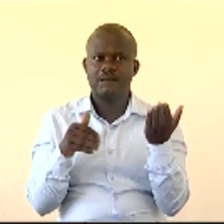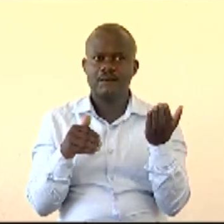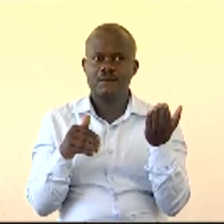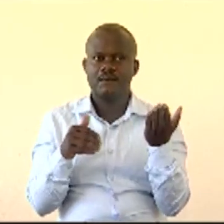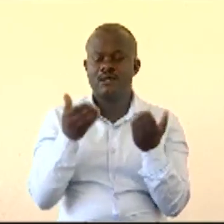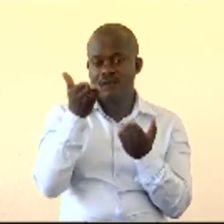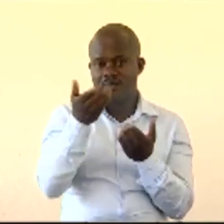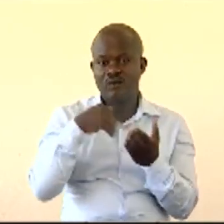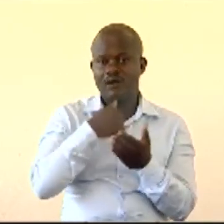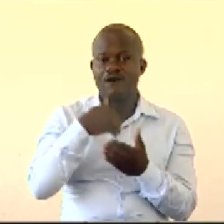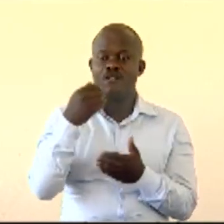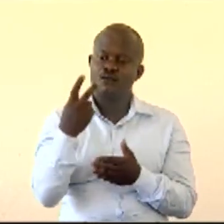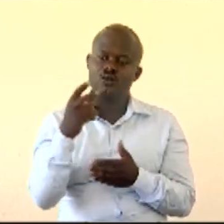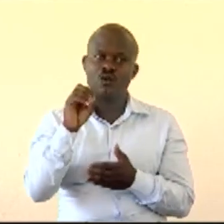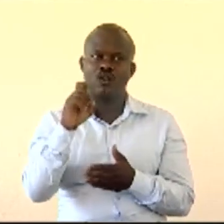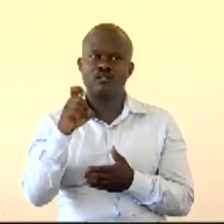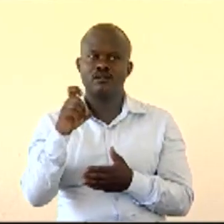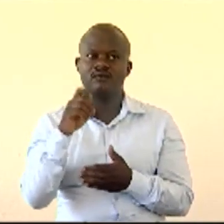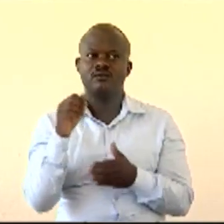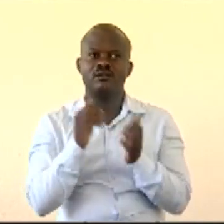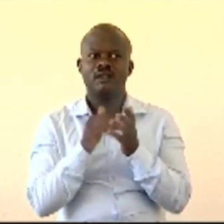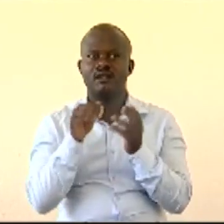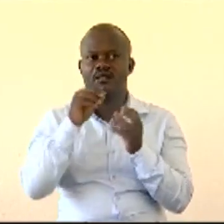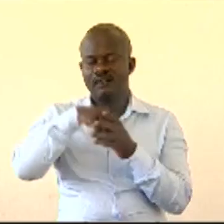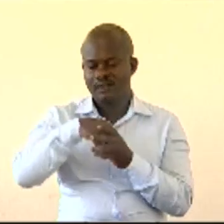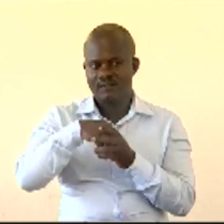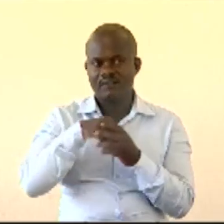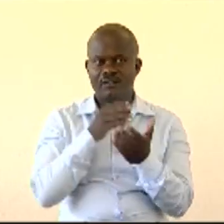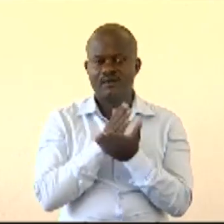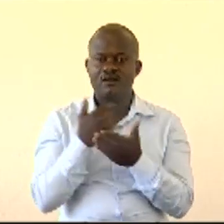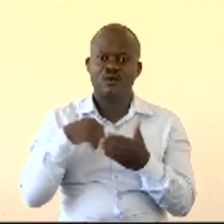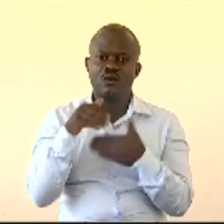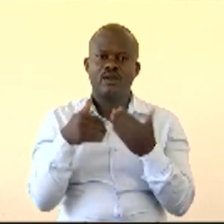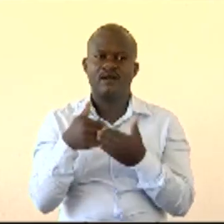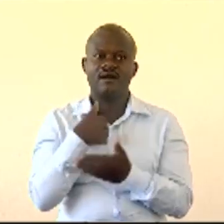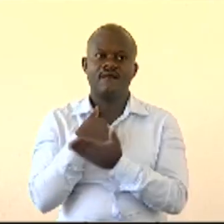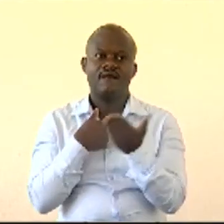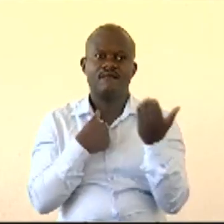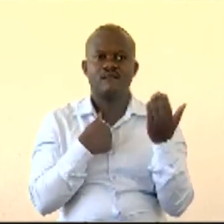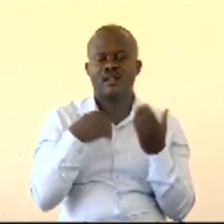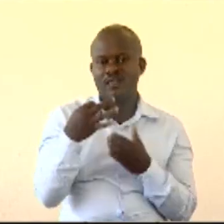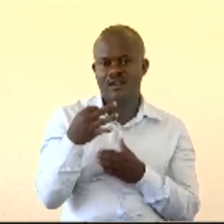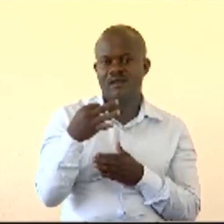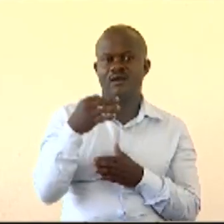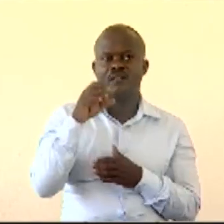here we have 2 oxygen atoms, but in the reactant side we have 3 oxygen